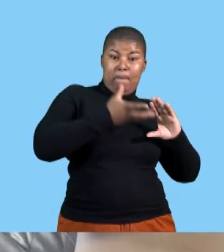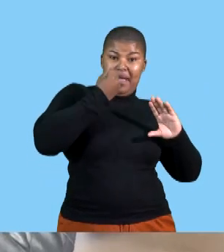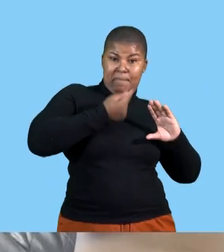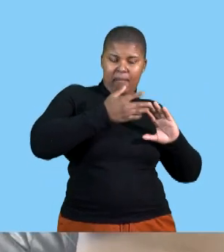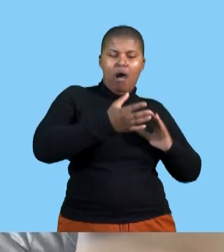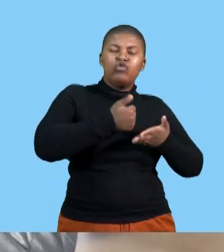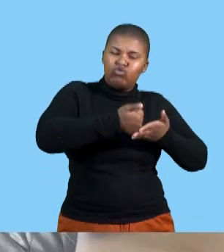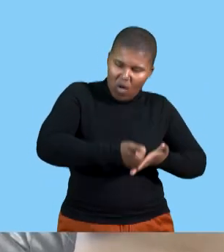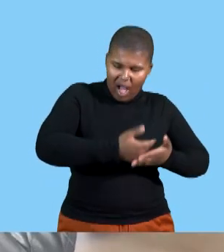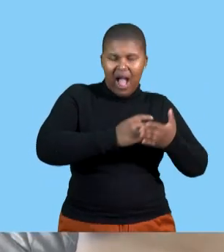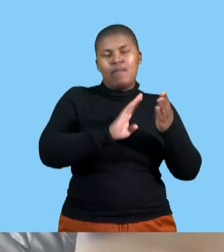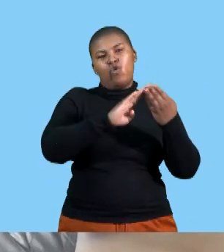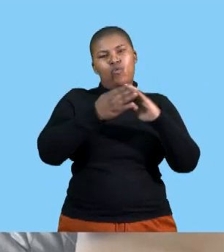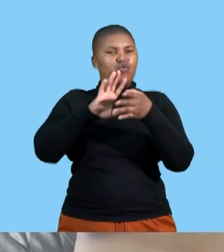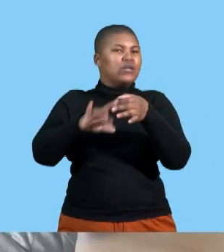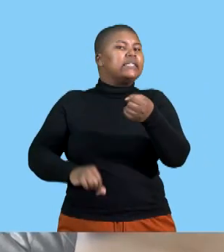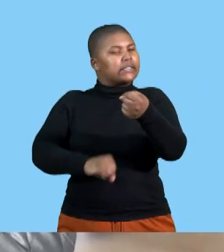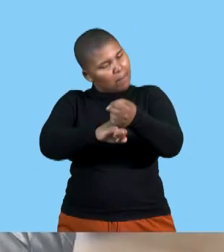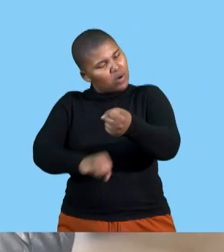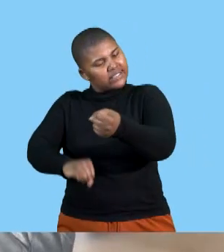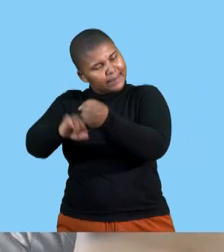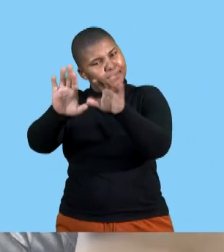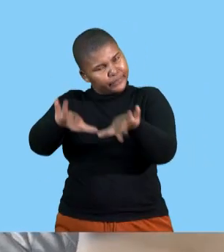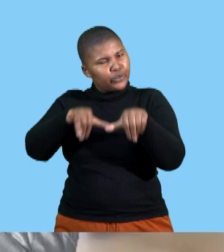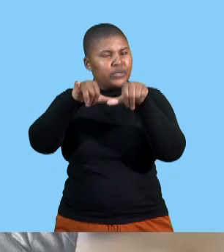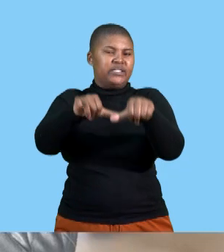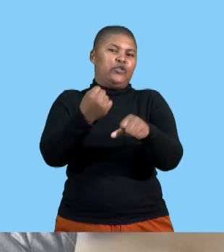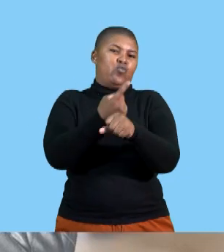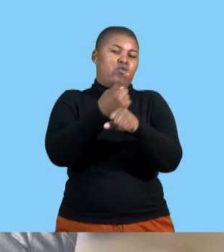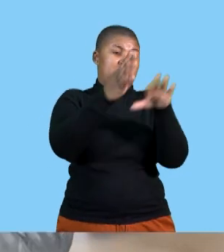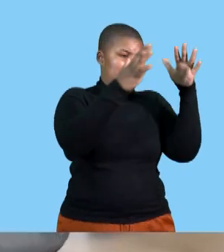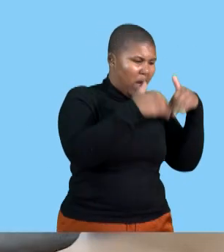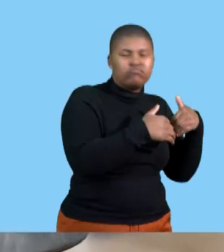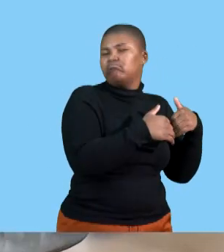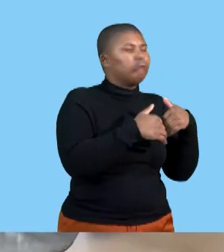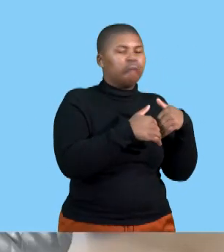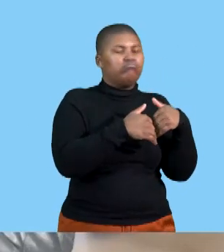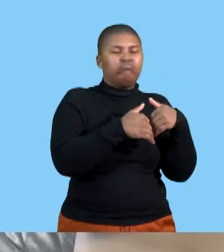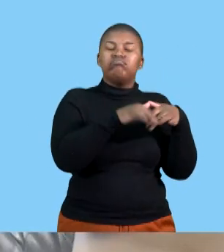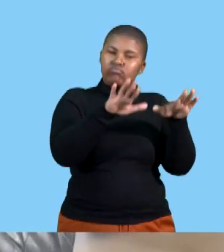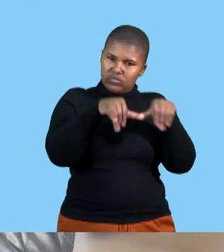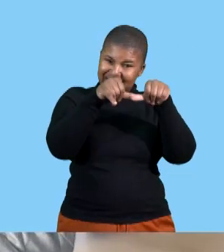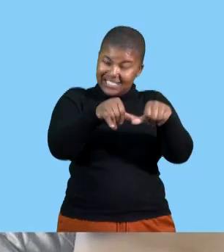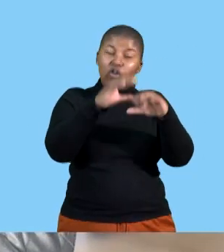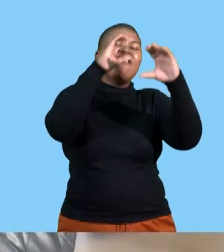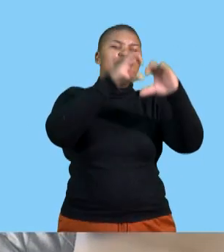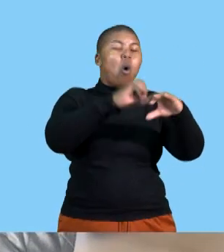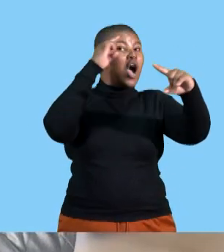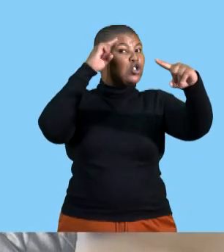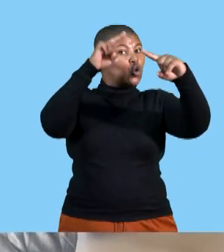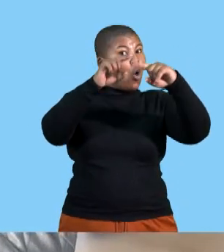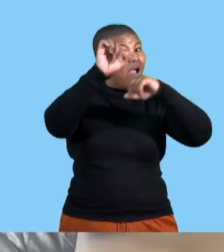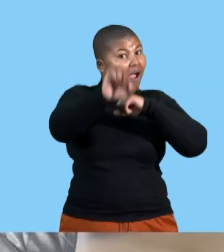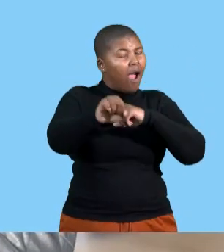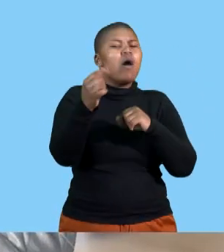sustainable, to make sure that it continue to assist the community with whatever primary objective of which is to make sure that the